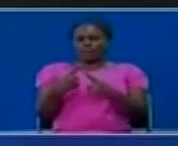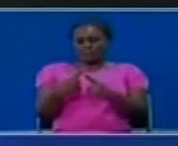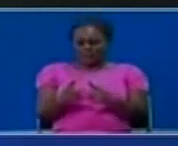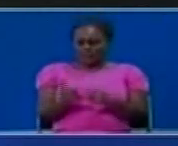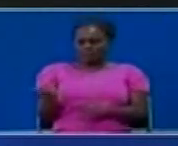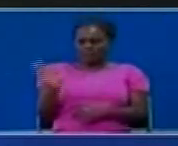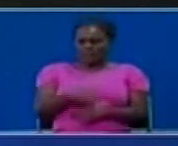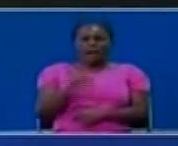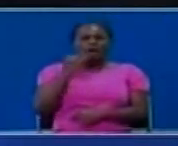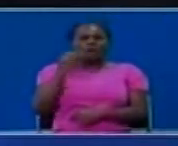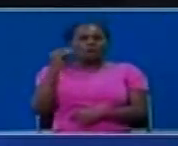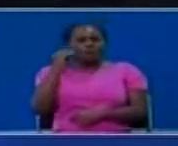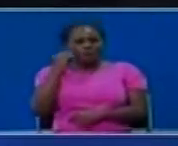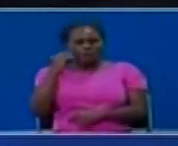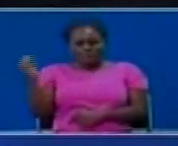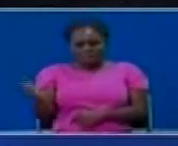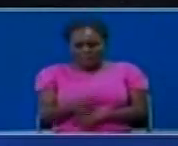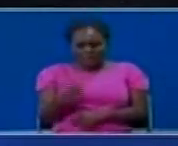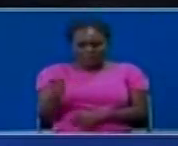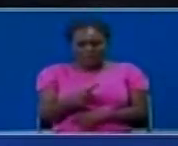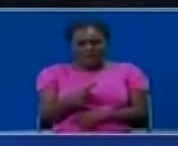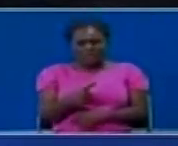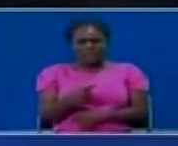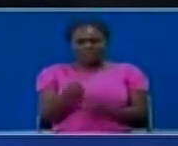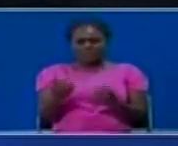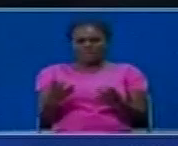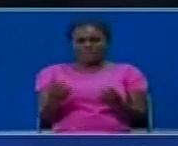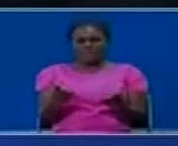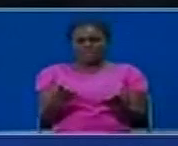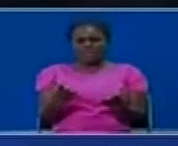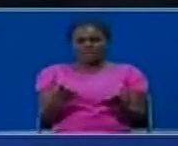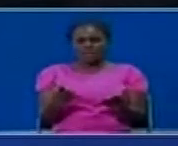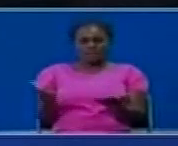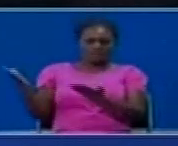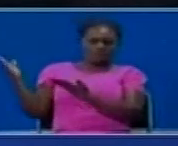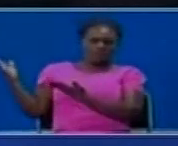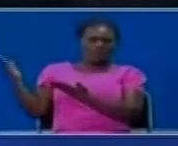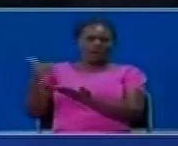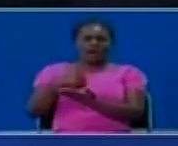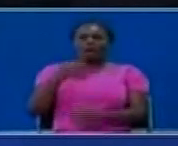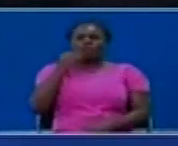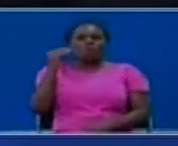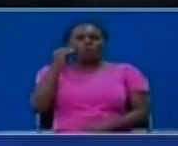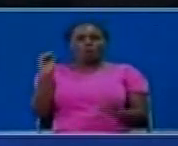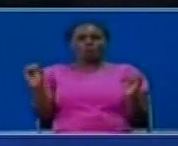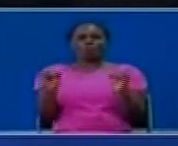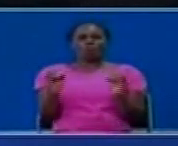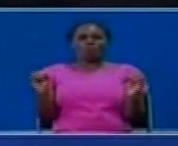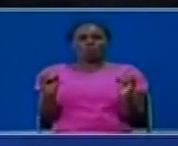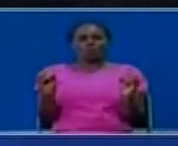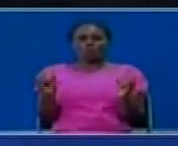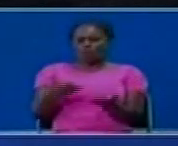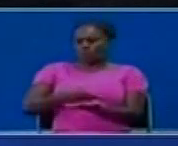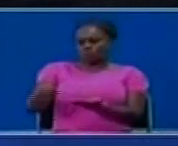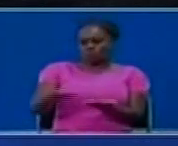indeed coming home. For several months now, he has set base here. he has nowhere else to go. He has sold all his